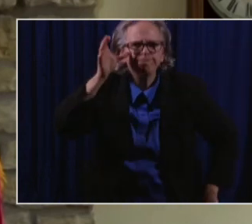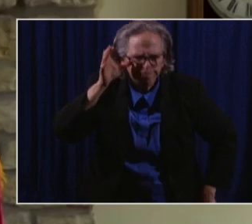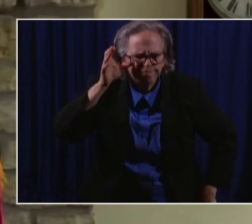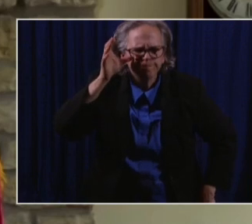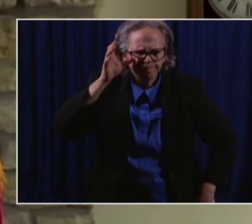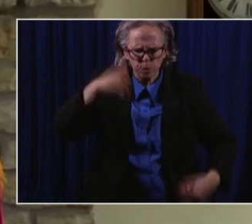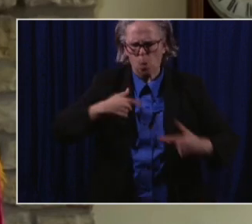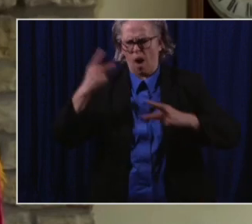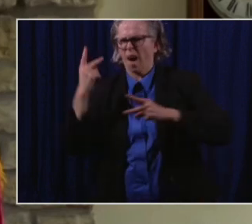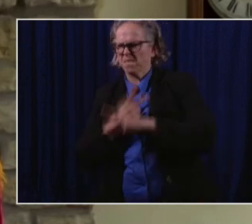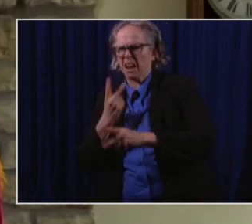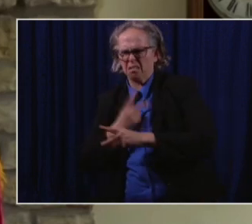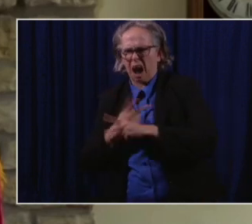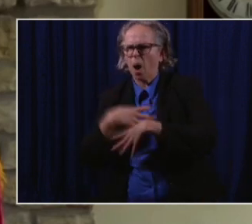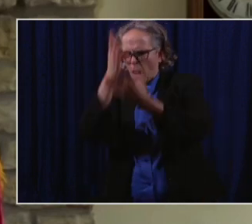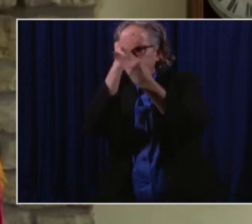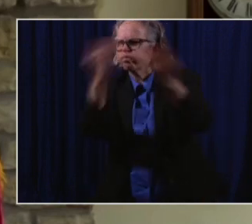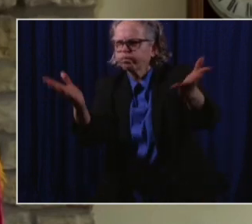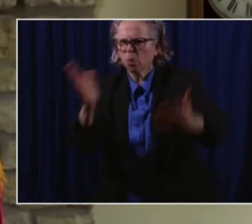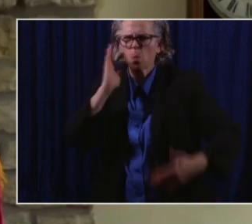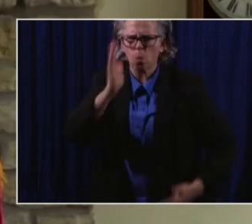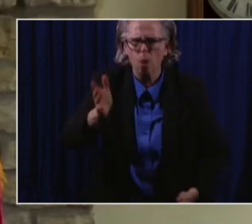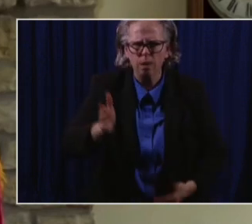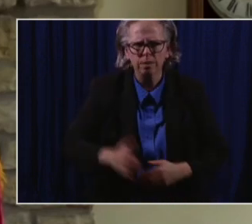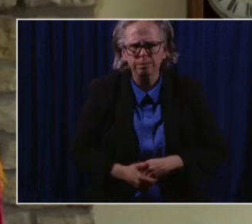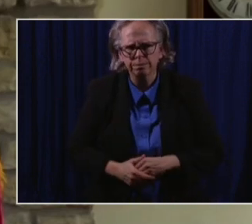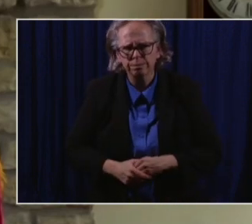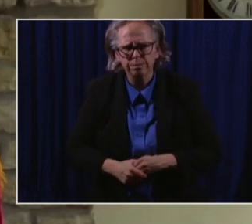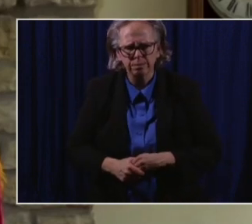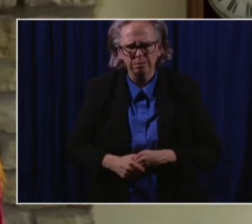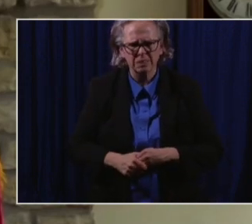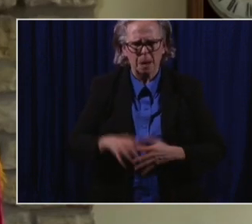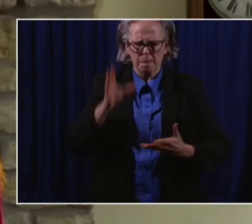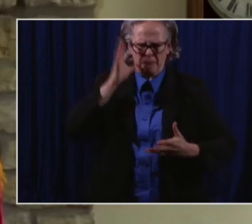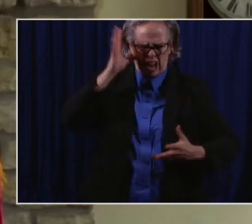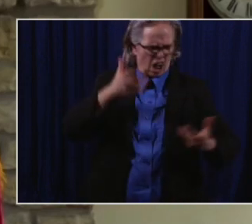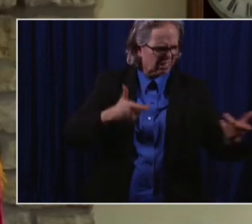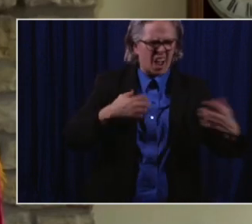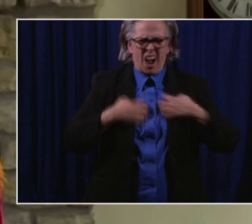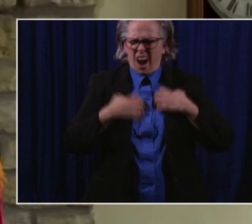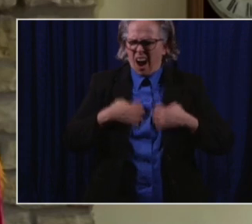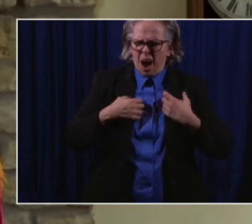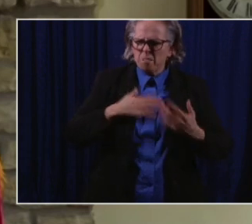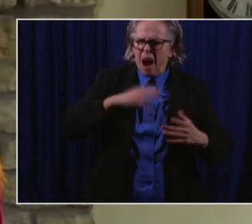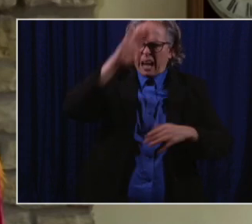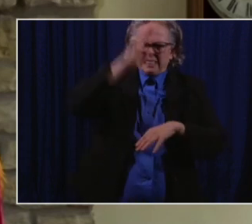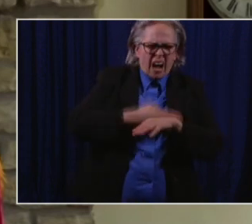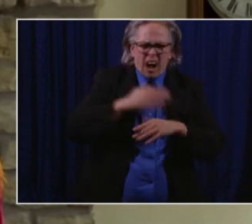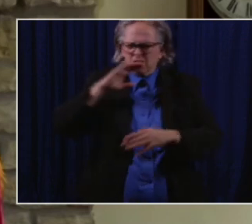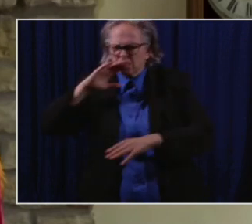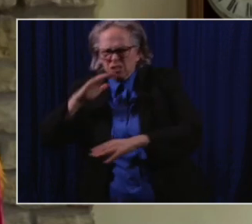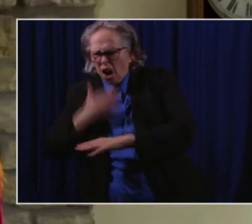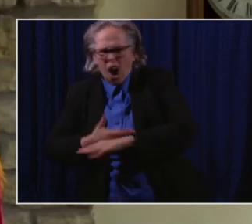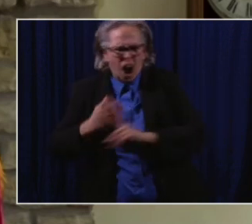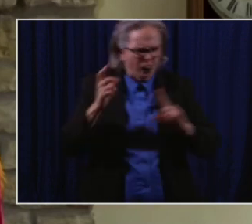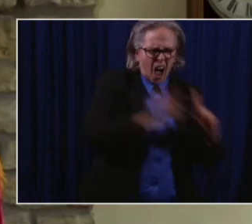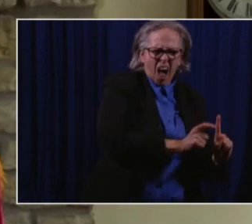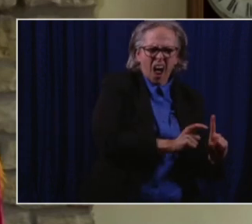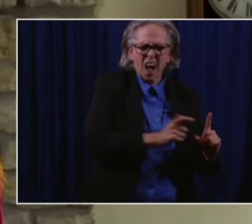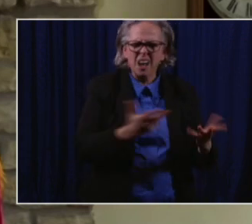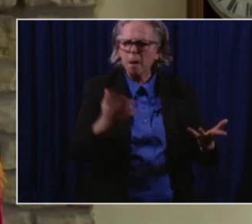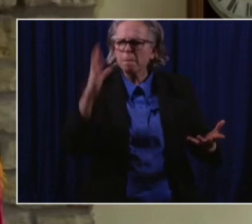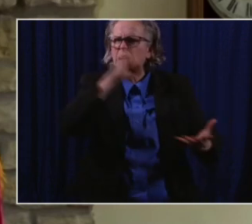parent, bother me. Kids missing out on school, kids missing out on activities that they want to be involved